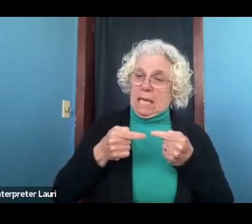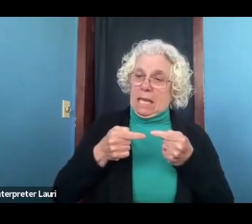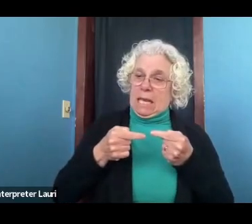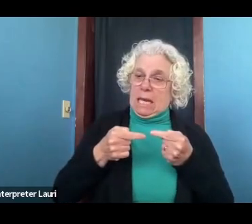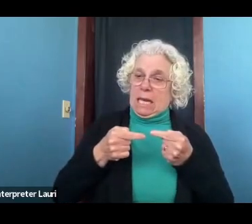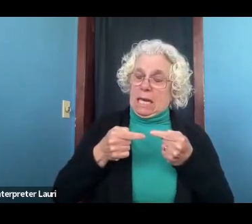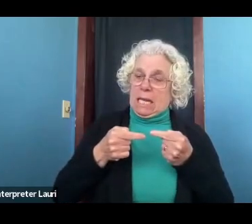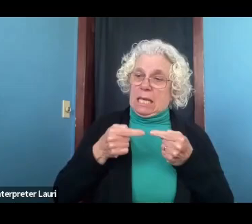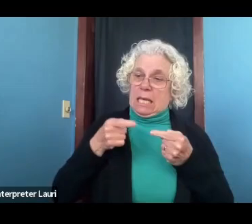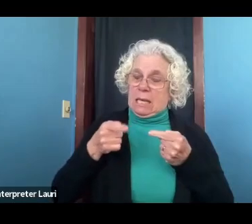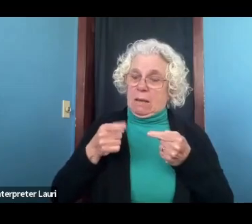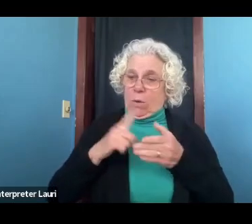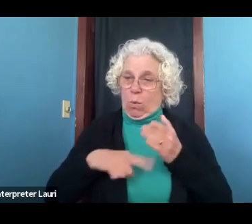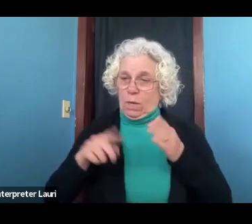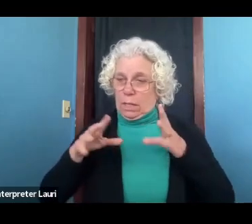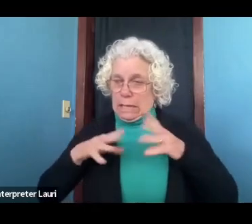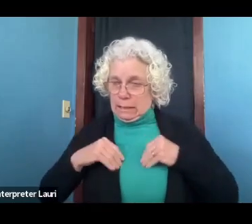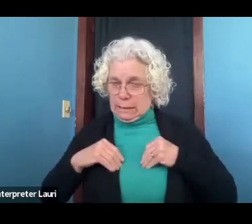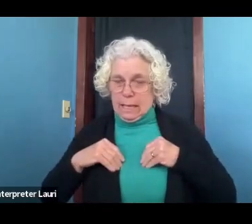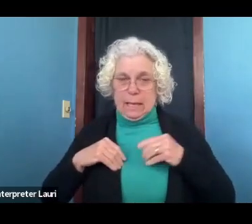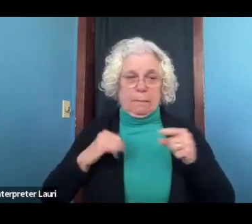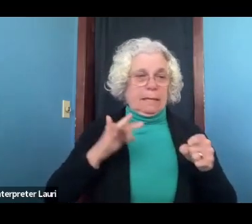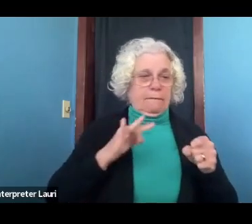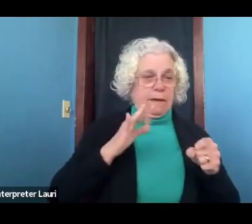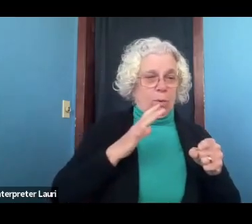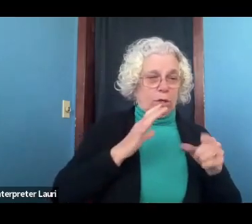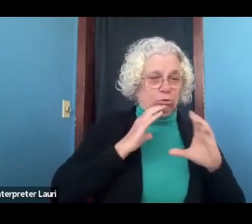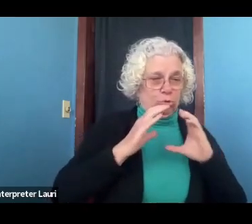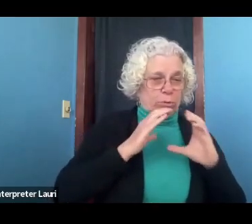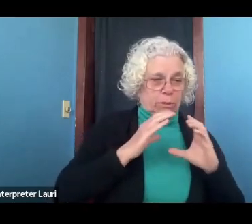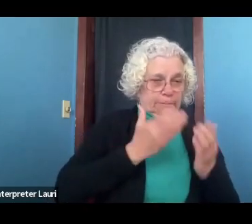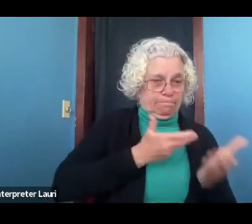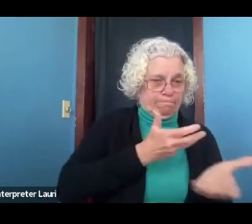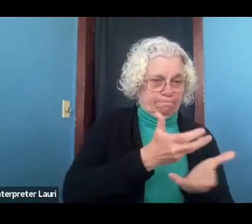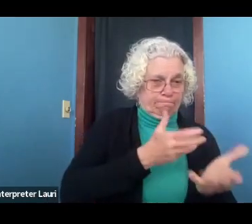communicate with people. That's a big one.